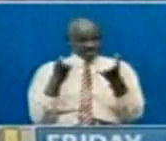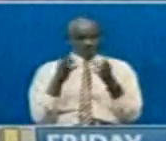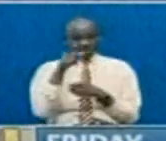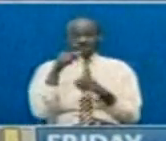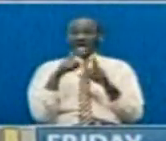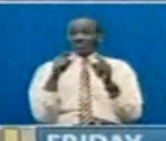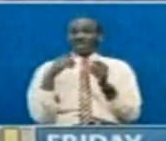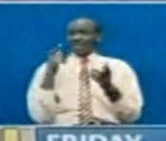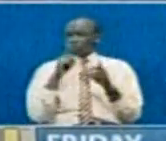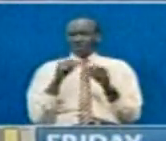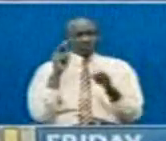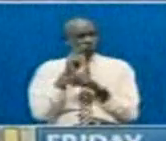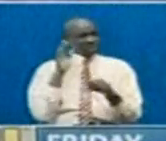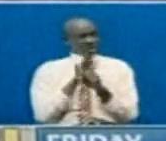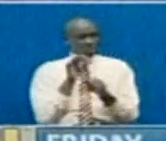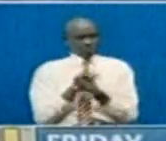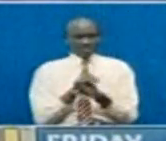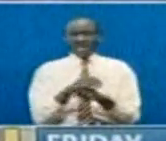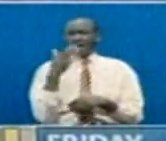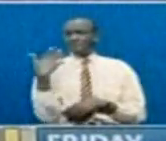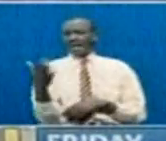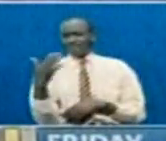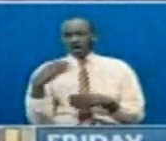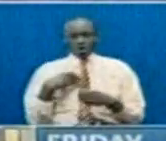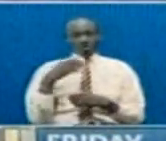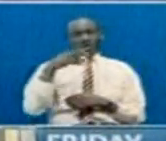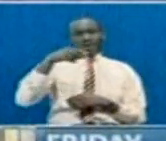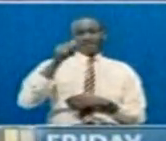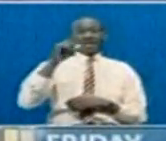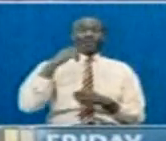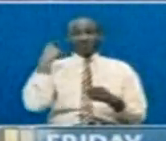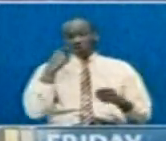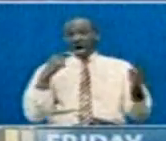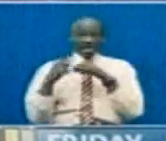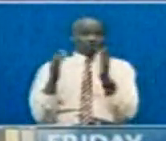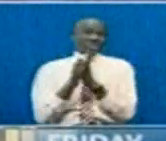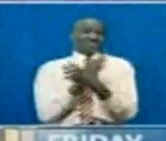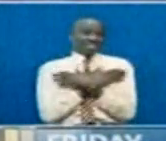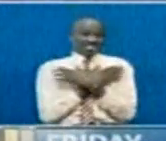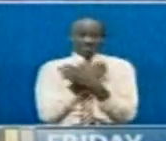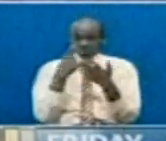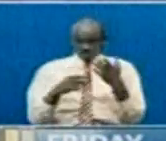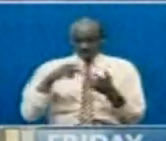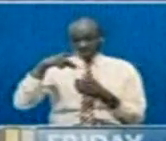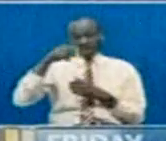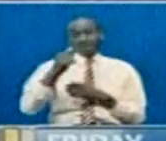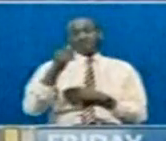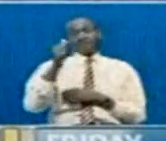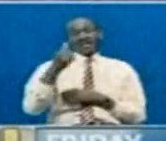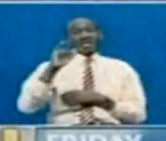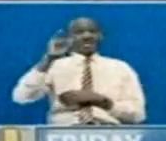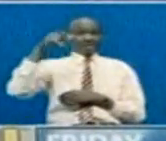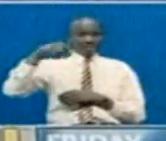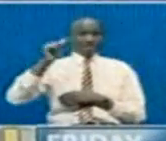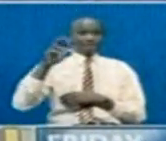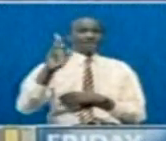other one we use quite a lot. Do we say paper or paper? I was having an argument with a couple of friends saying paper. Were they right or